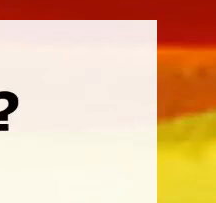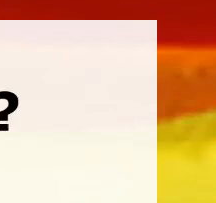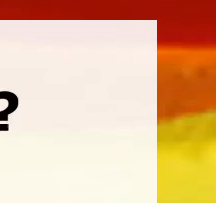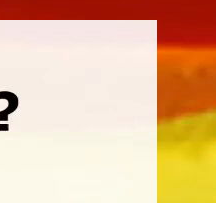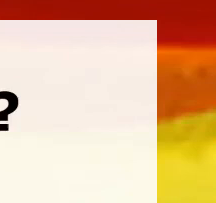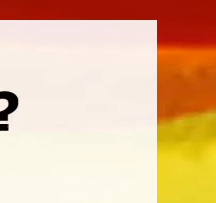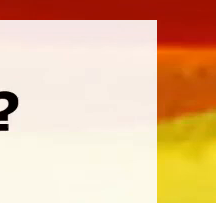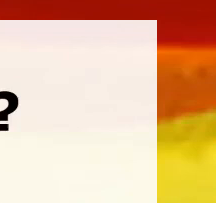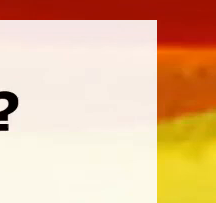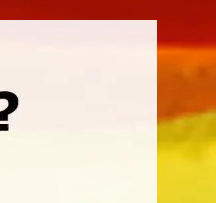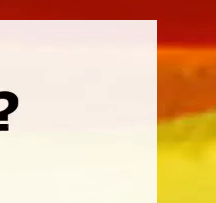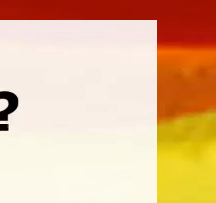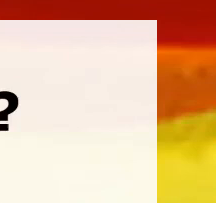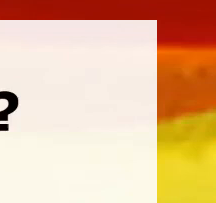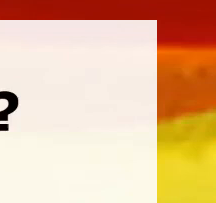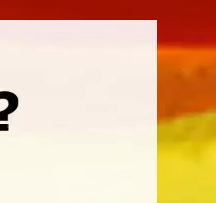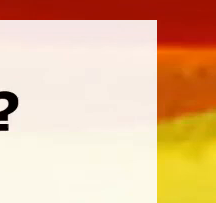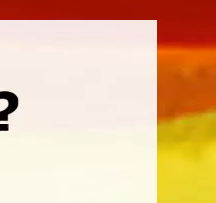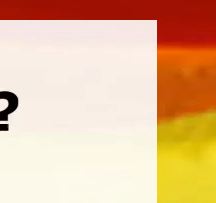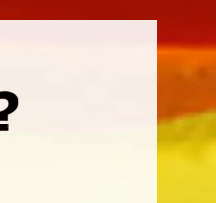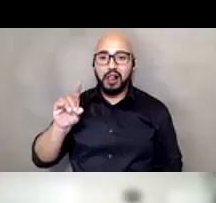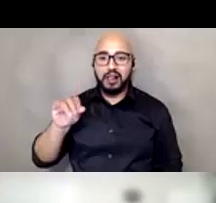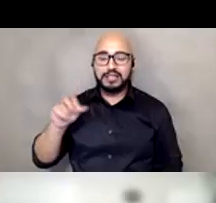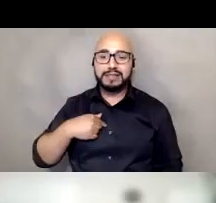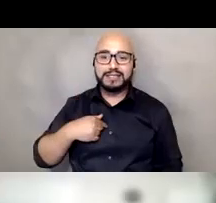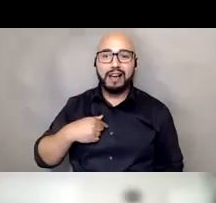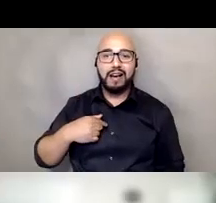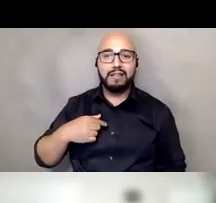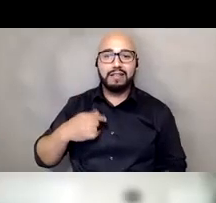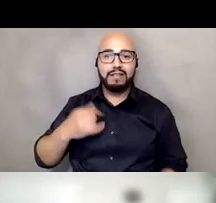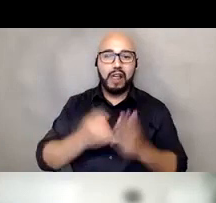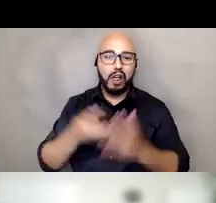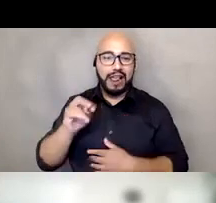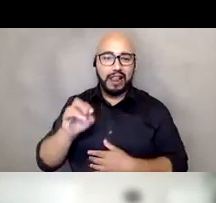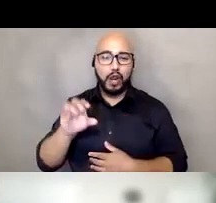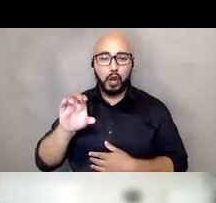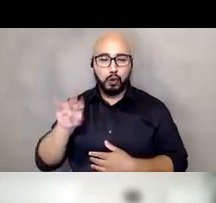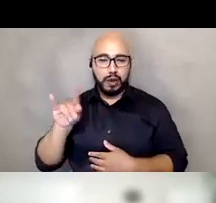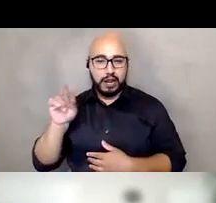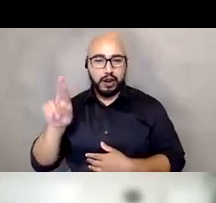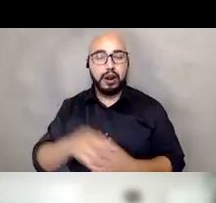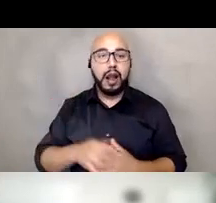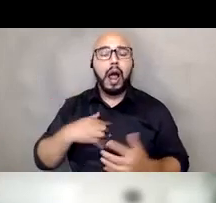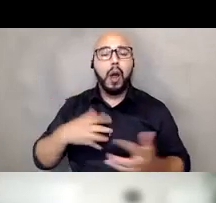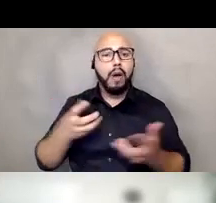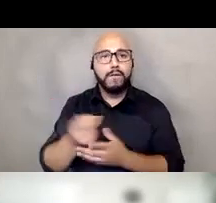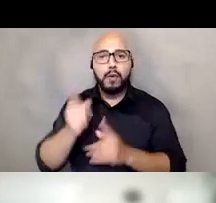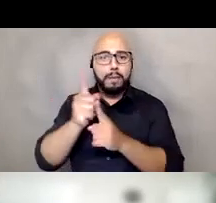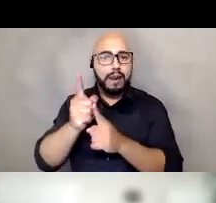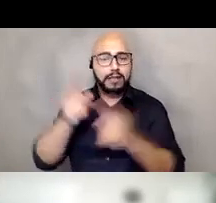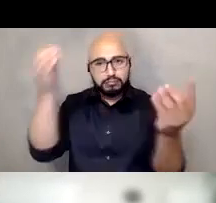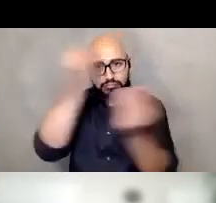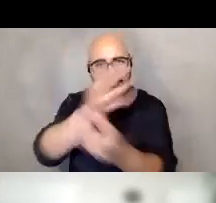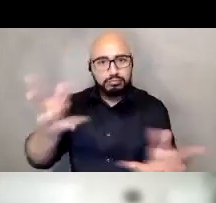name's Eleanor Harvey-Collins. I am the curator for the Art Space Gallery. And yeah, I just want to take a couple of minutes to let everyone